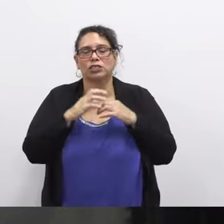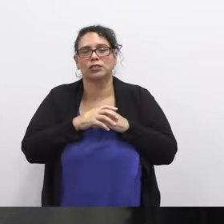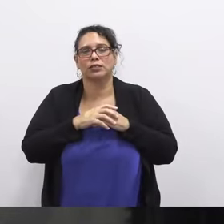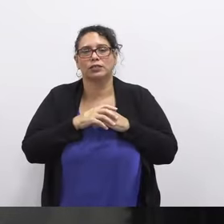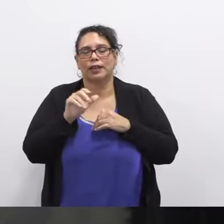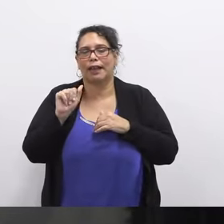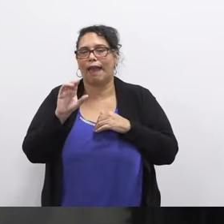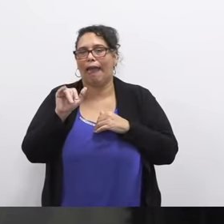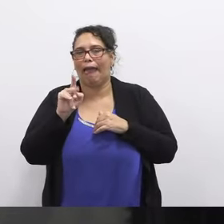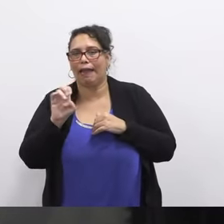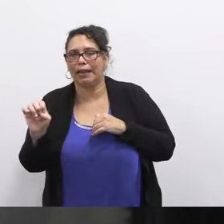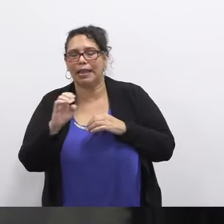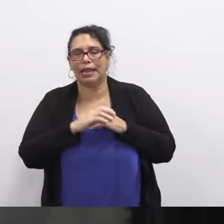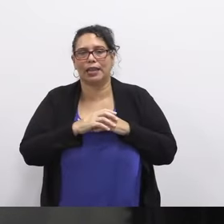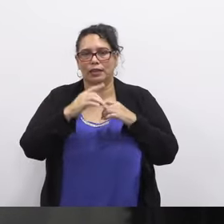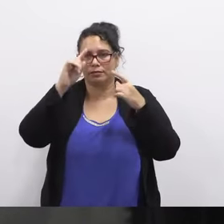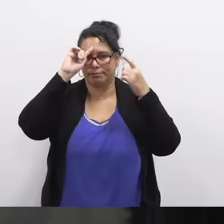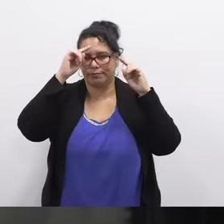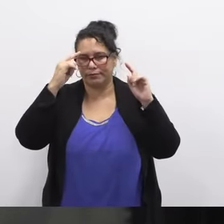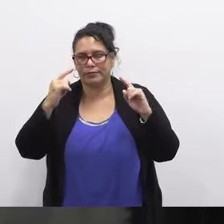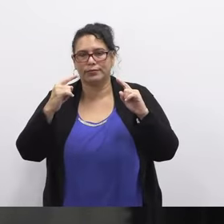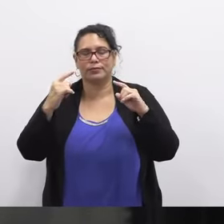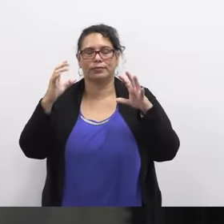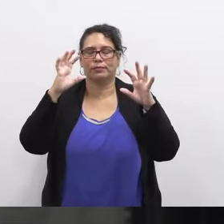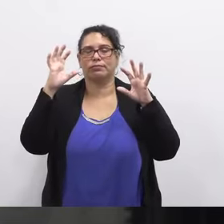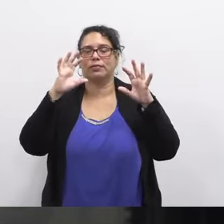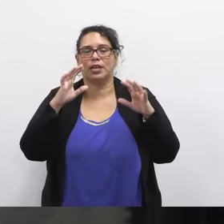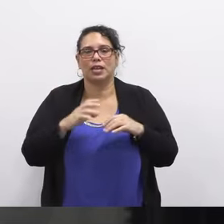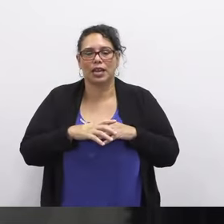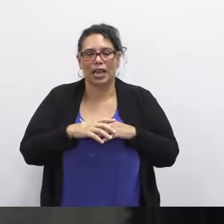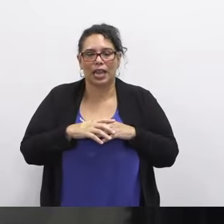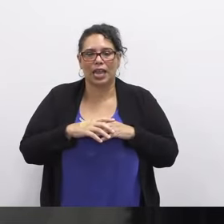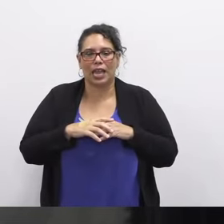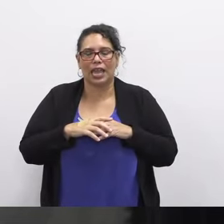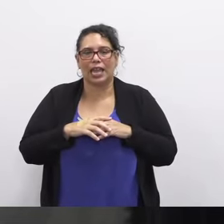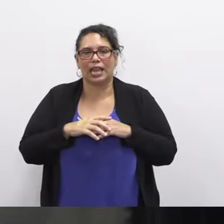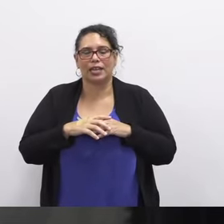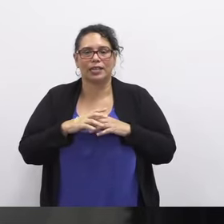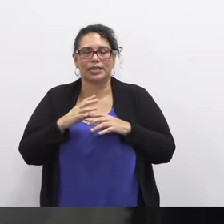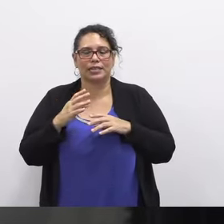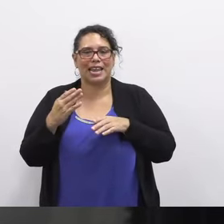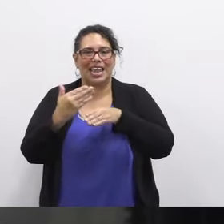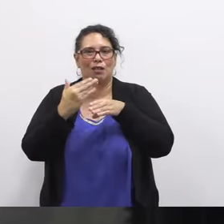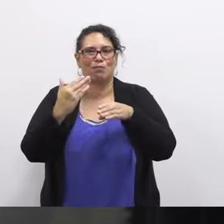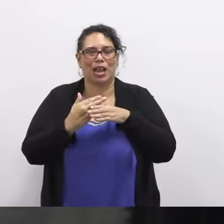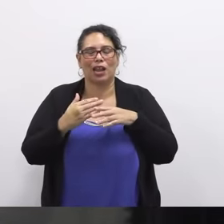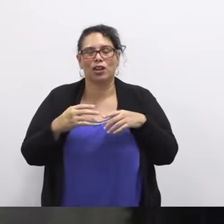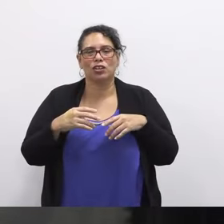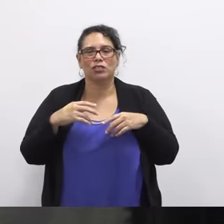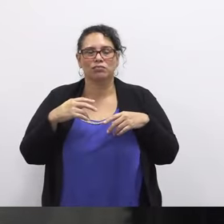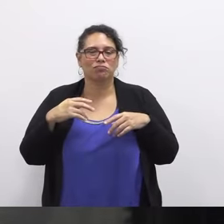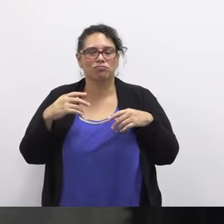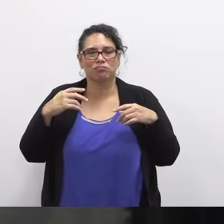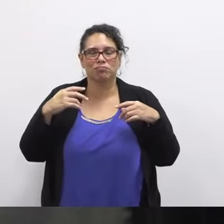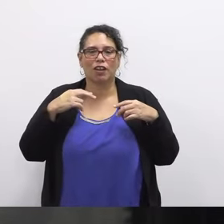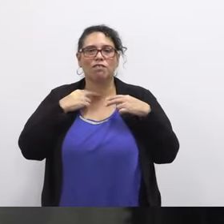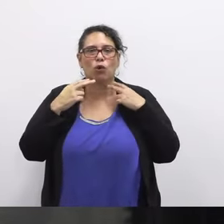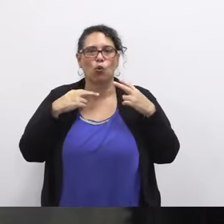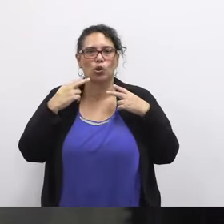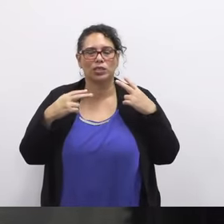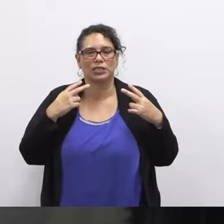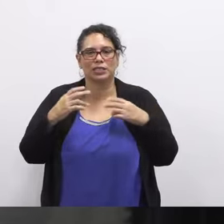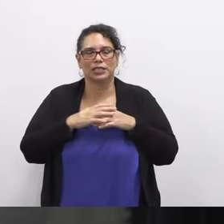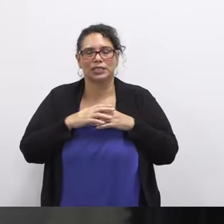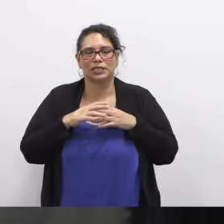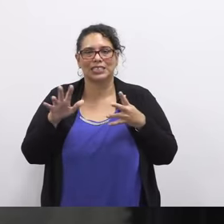cognition, and then also voice differences. So people are speaking louder than they feel like because they have the mask on, which can cause